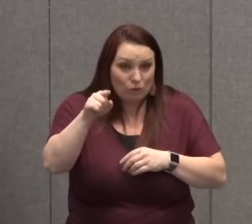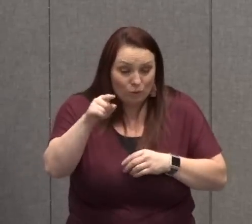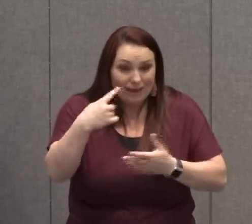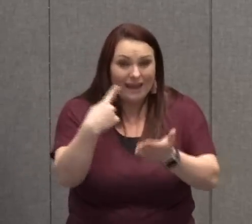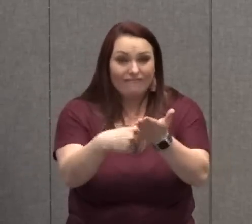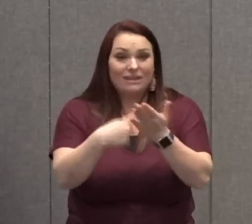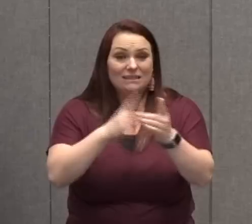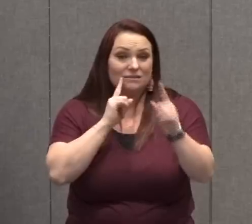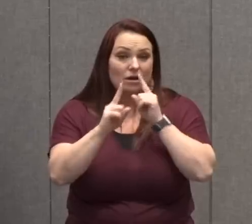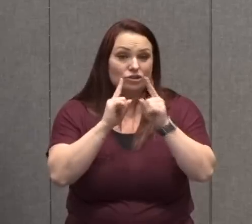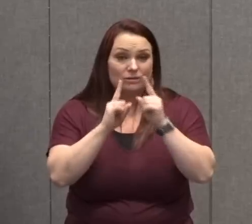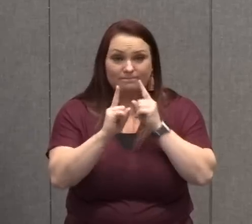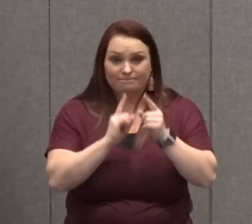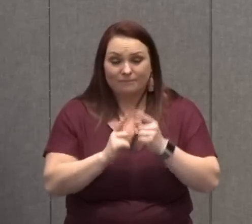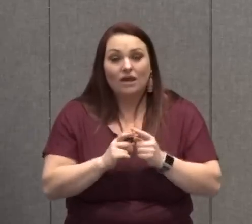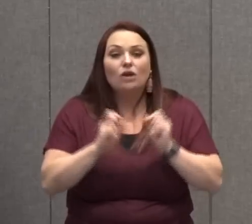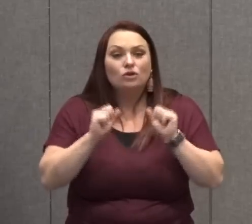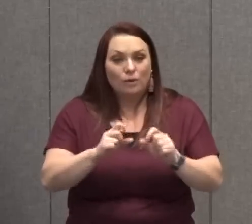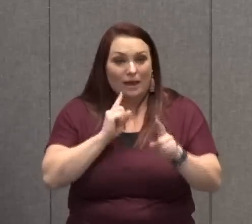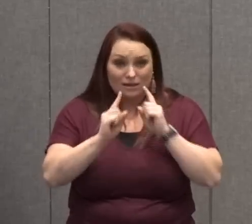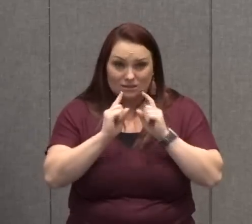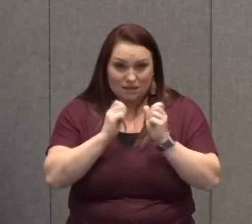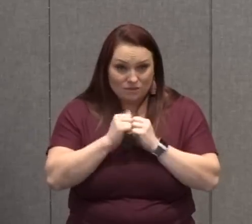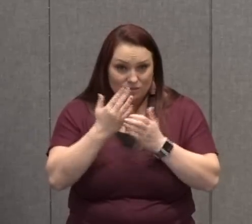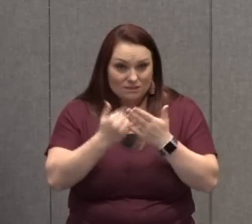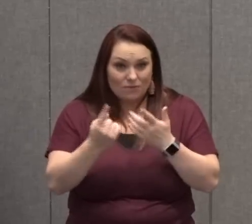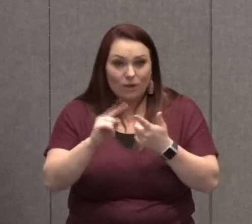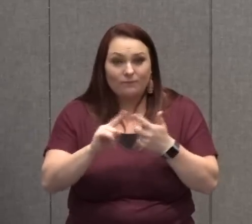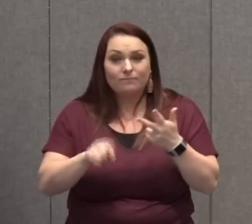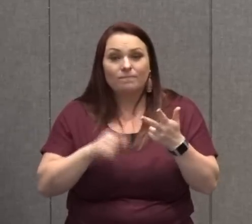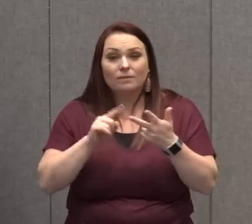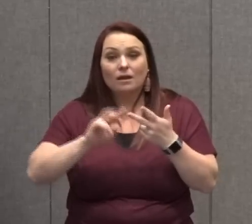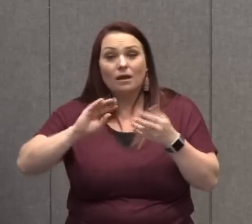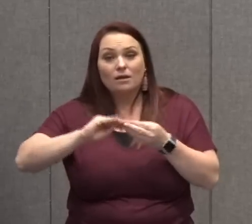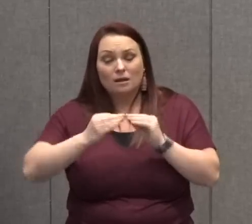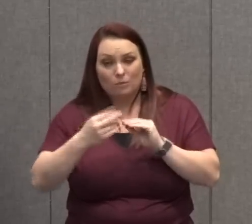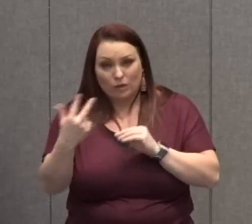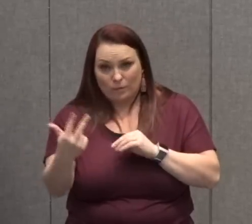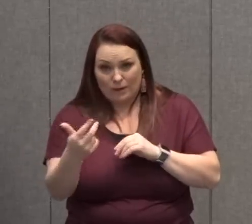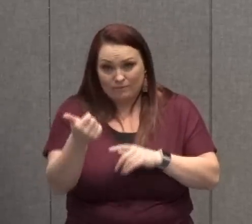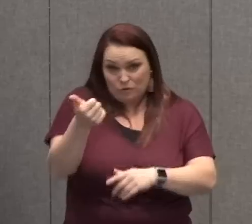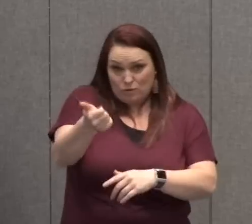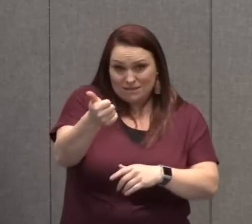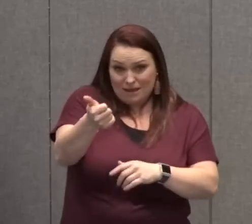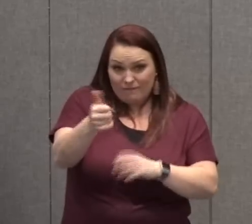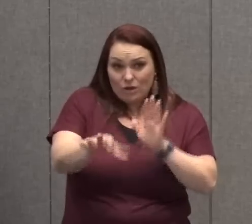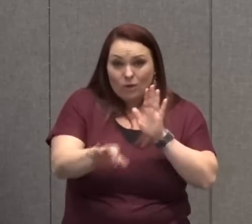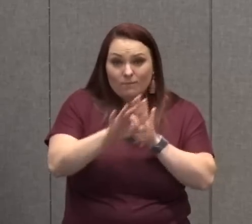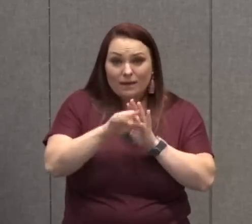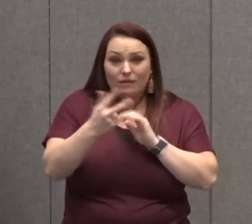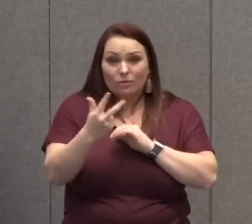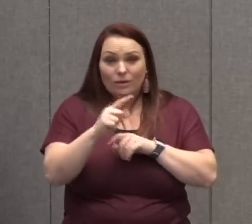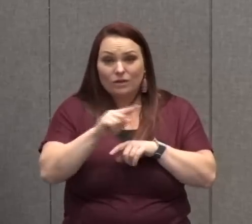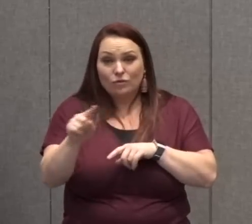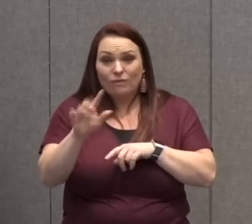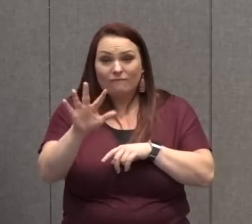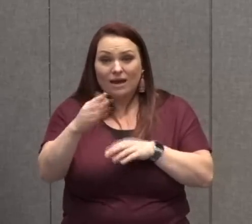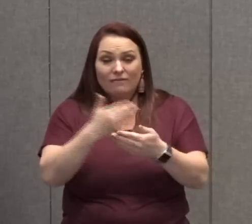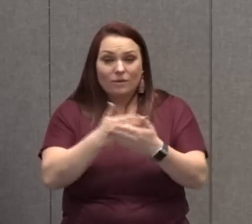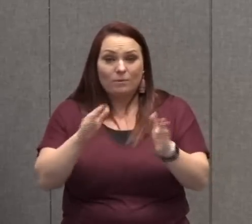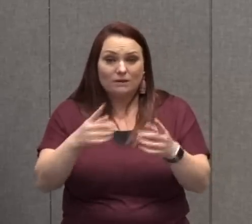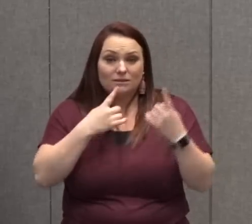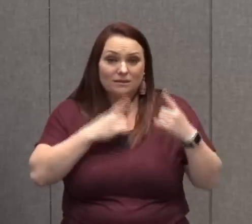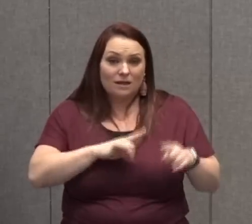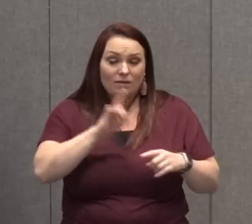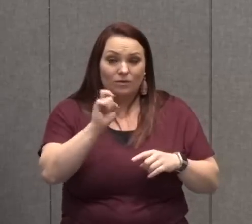have a discussion I you can have a discussion with someone and then number three you yourself you can pick three to five boxes and